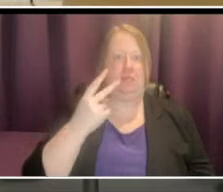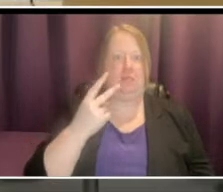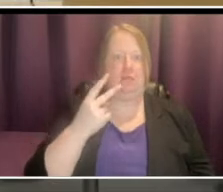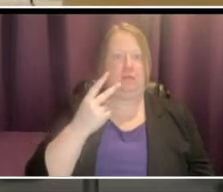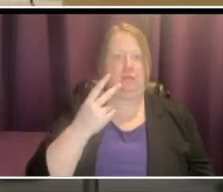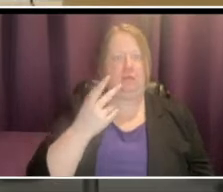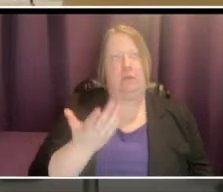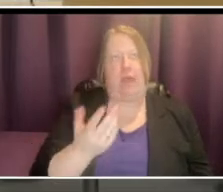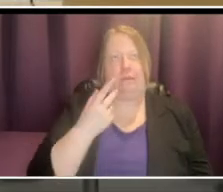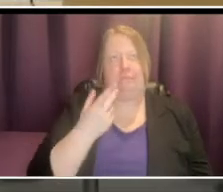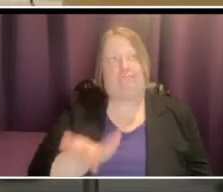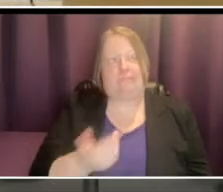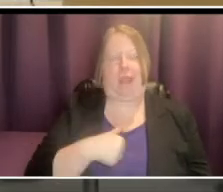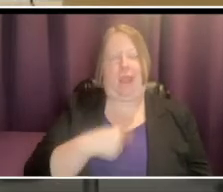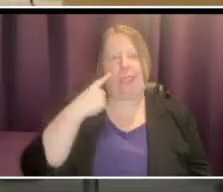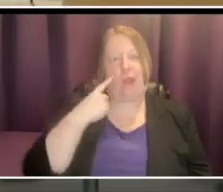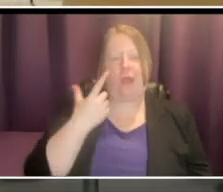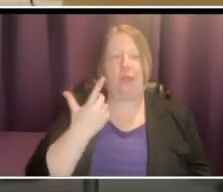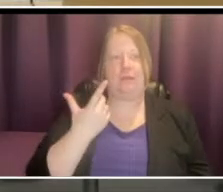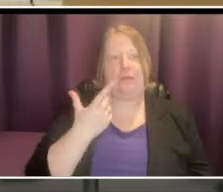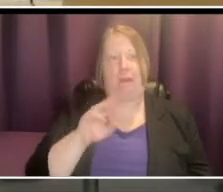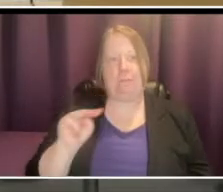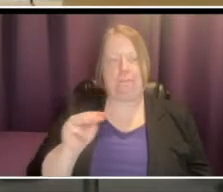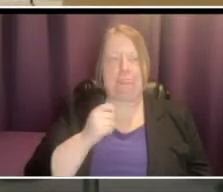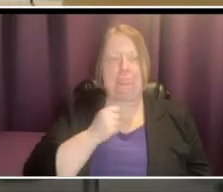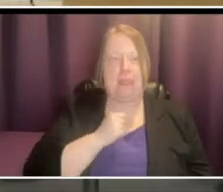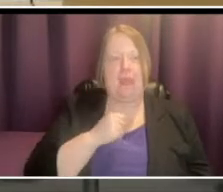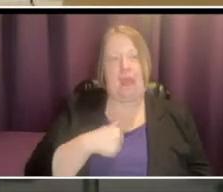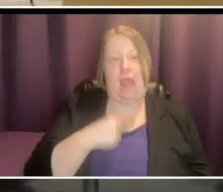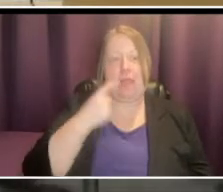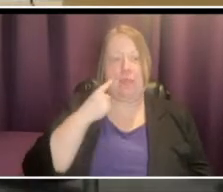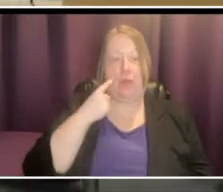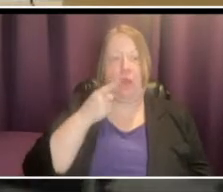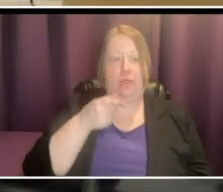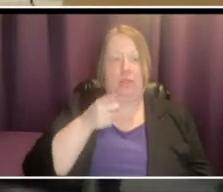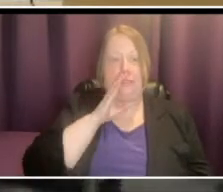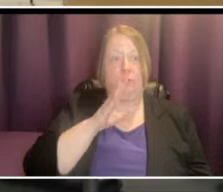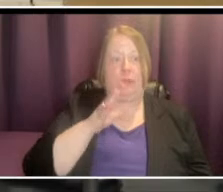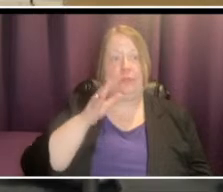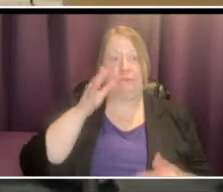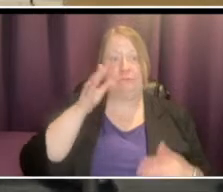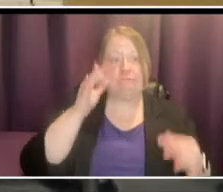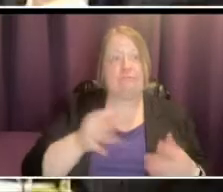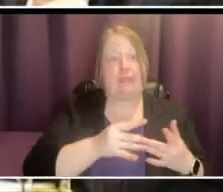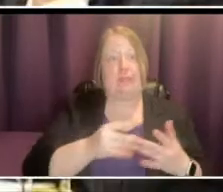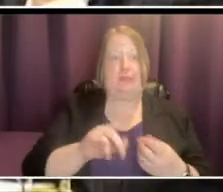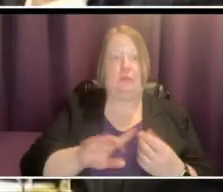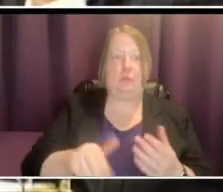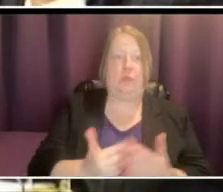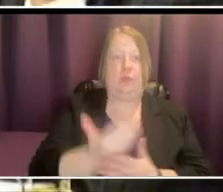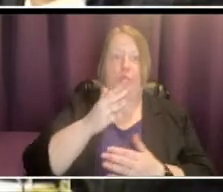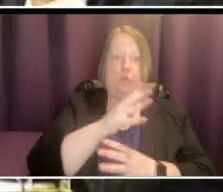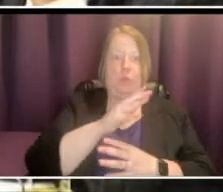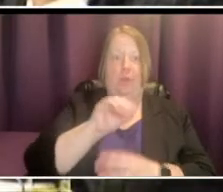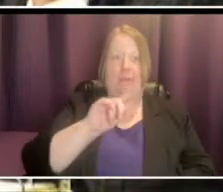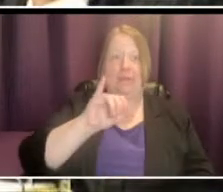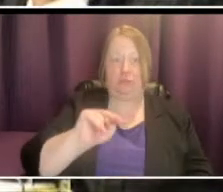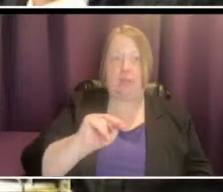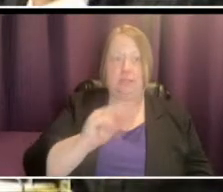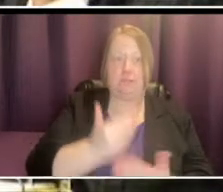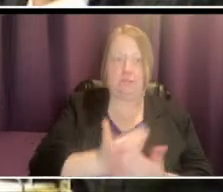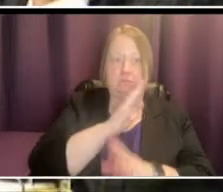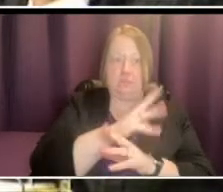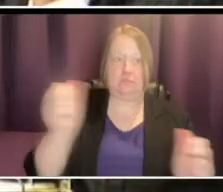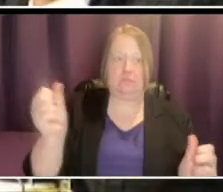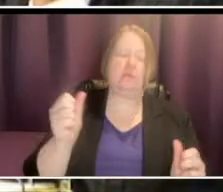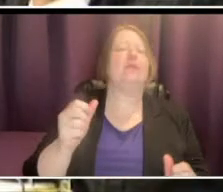I thought that this would lead inexorably to a new administration. I told him that my personal